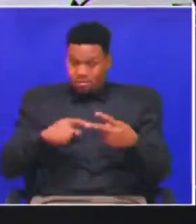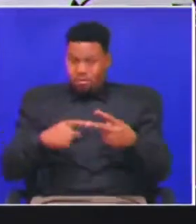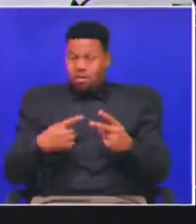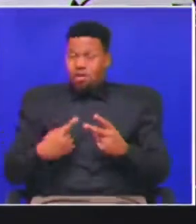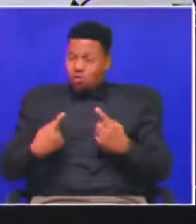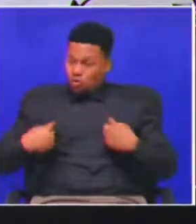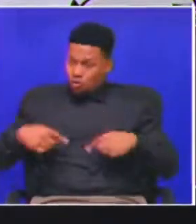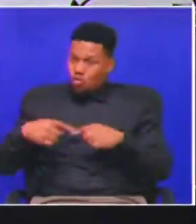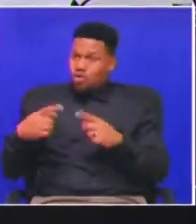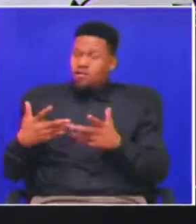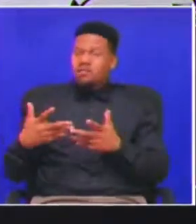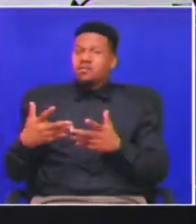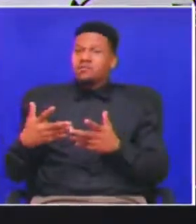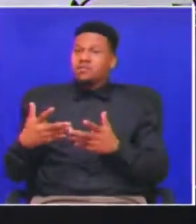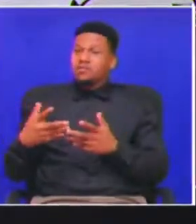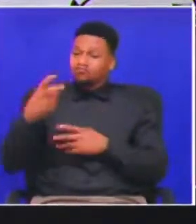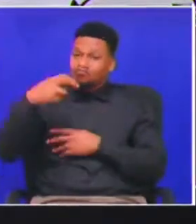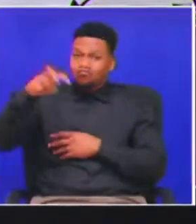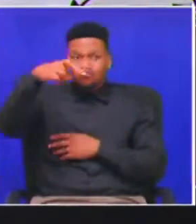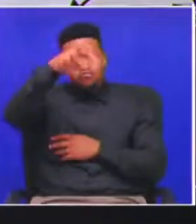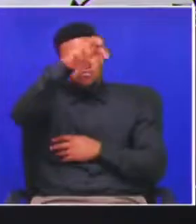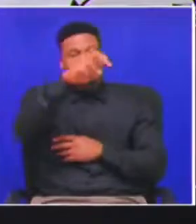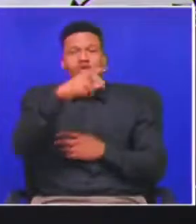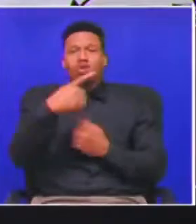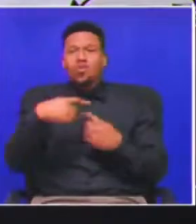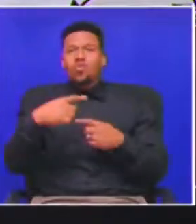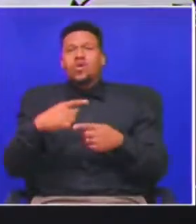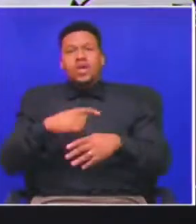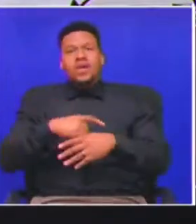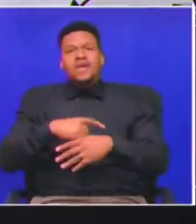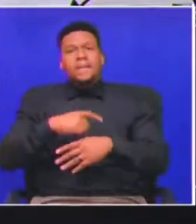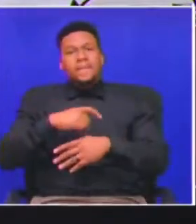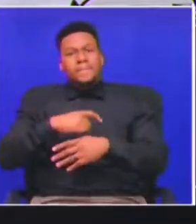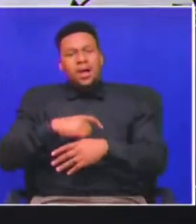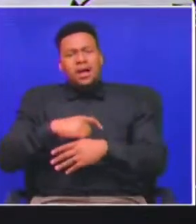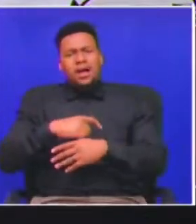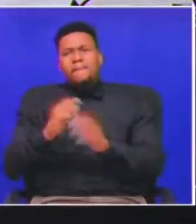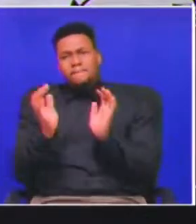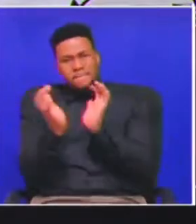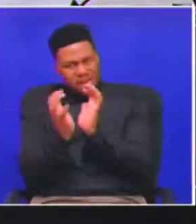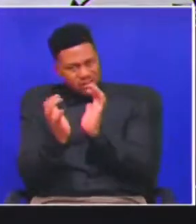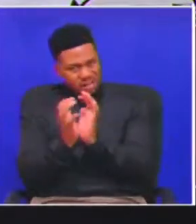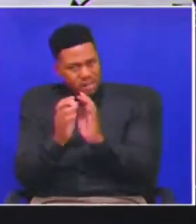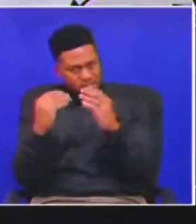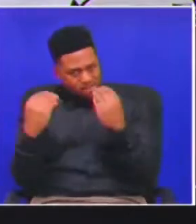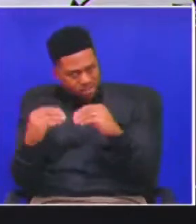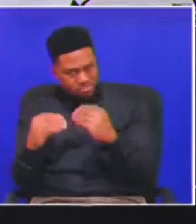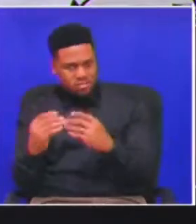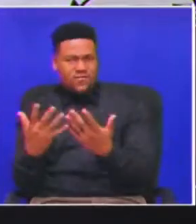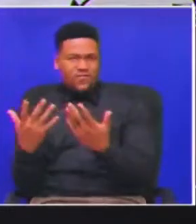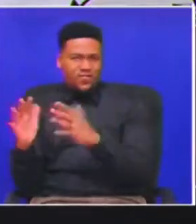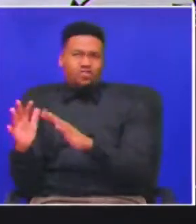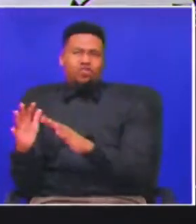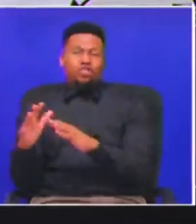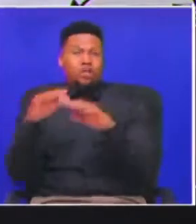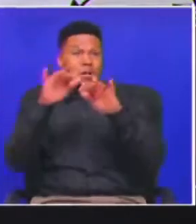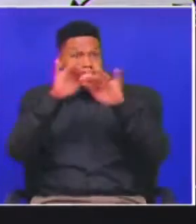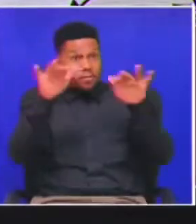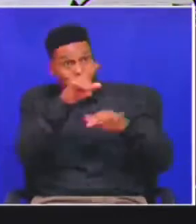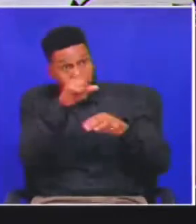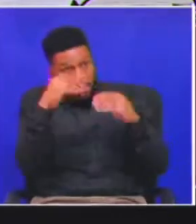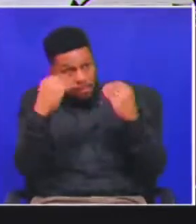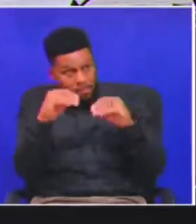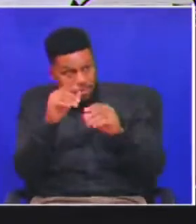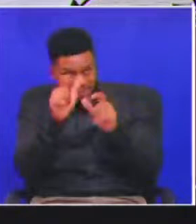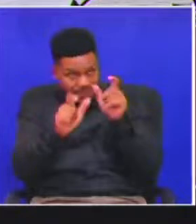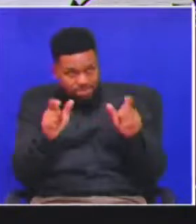either take business people from our country and meet business people on the other end and discuss